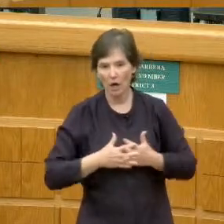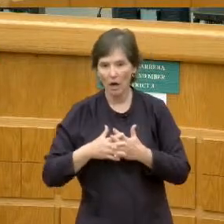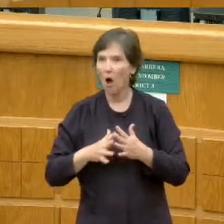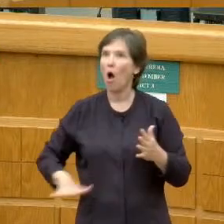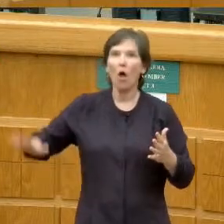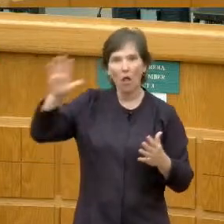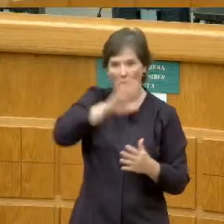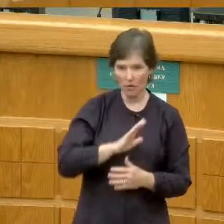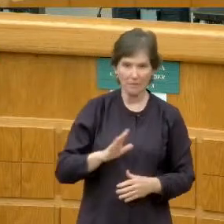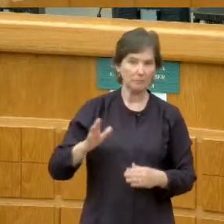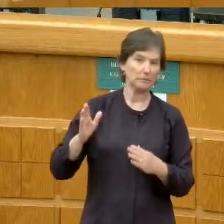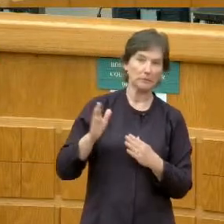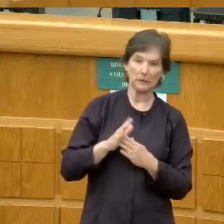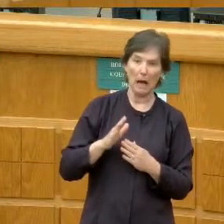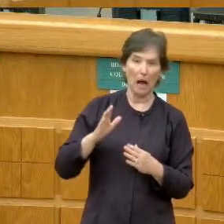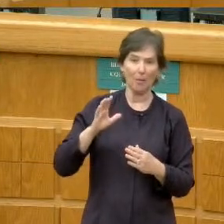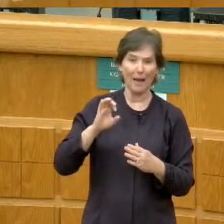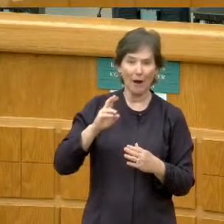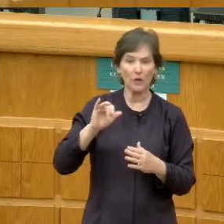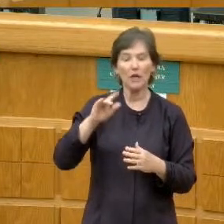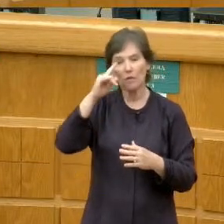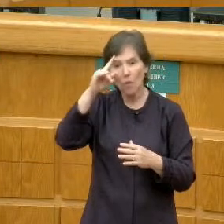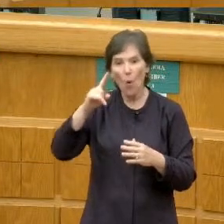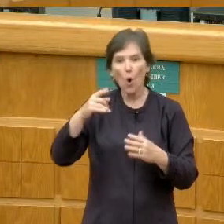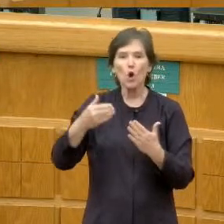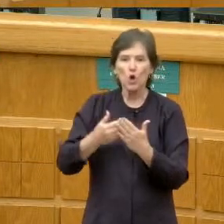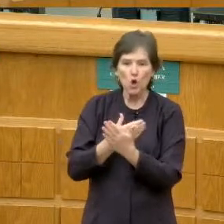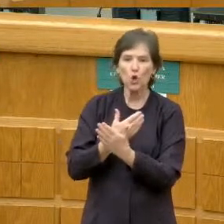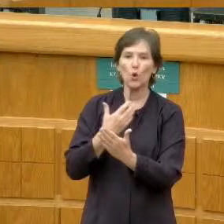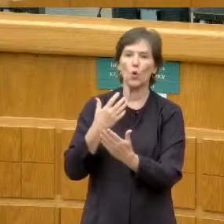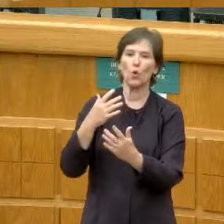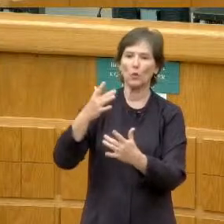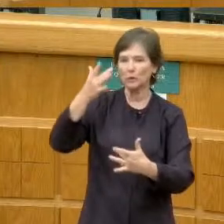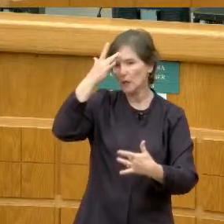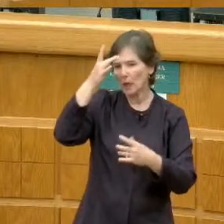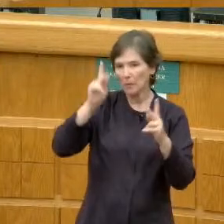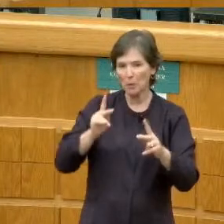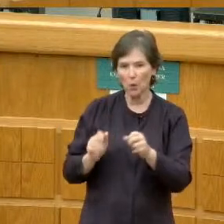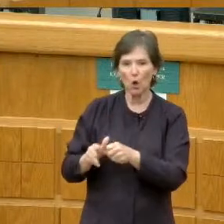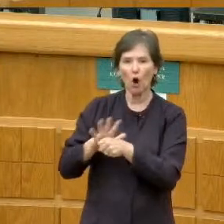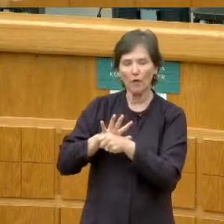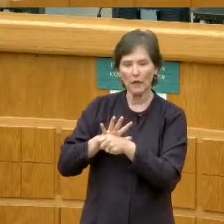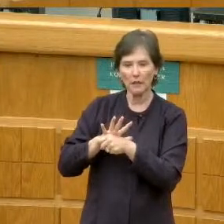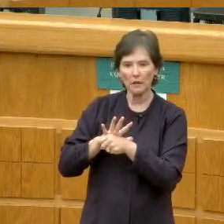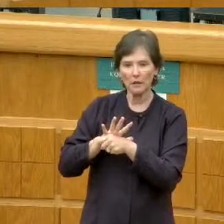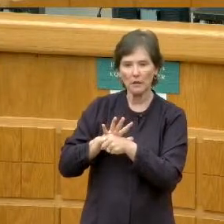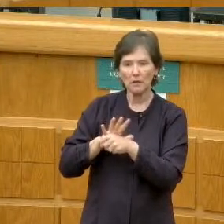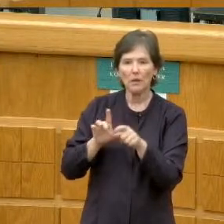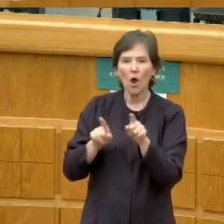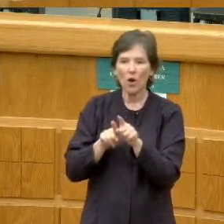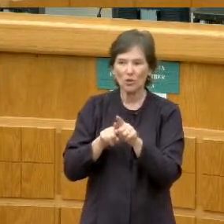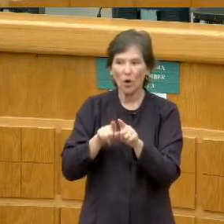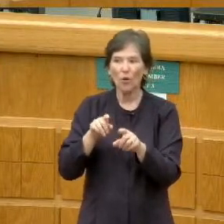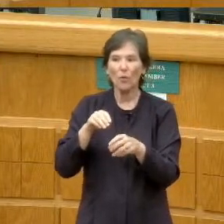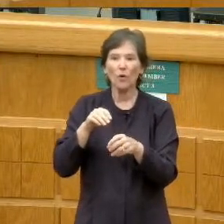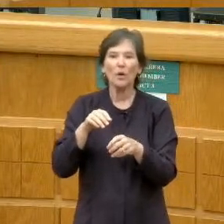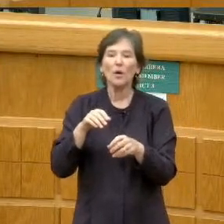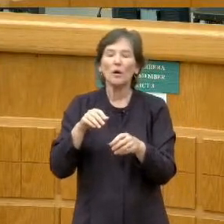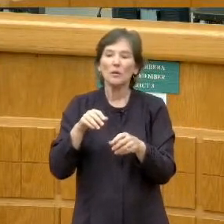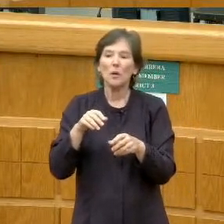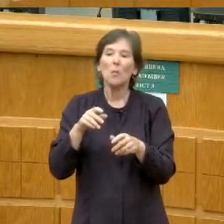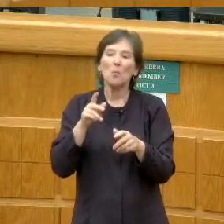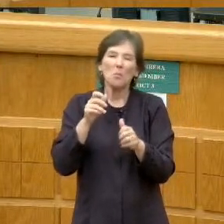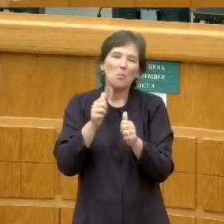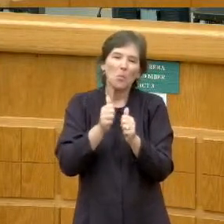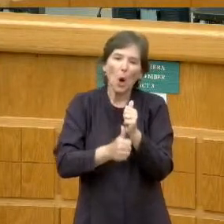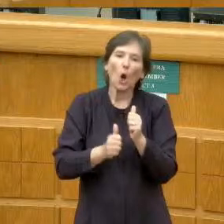of positive cases in our population, and that we were number 2 for deaths in our state per capita.